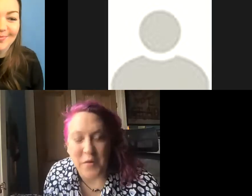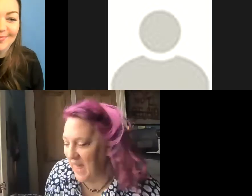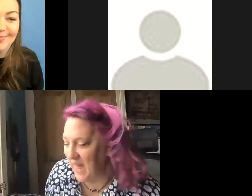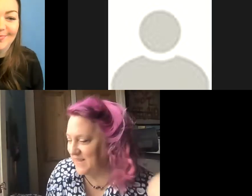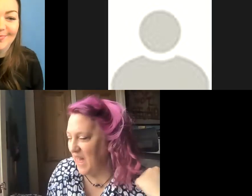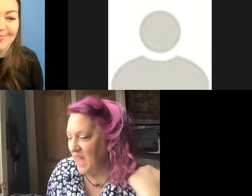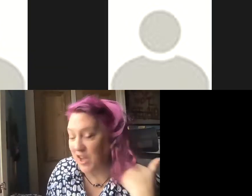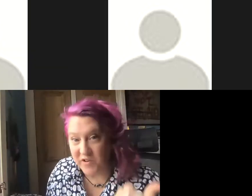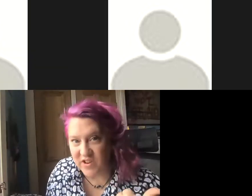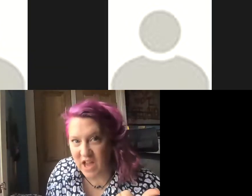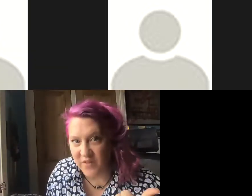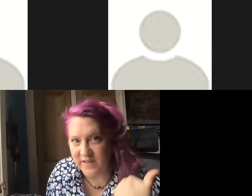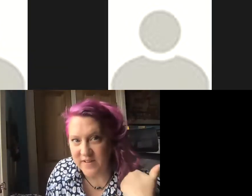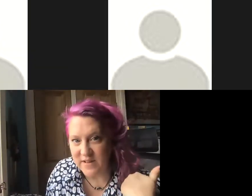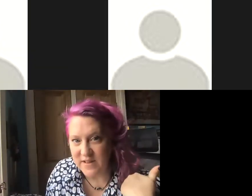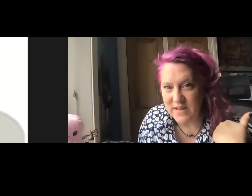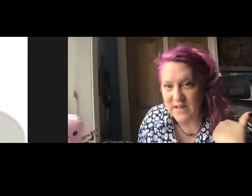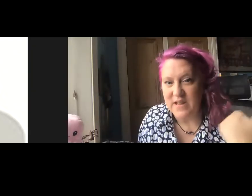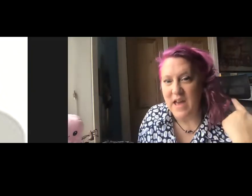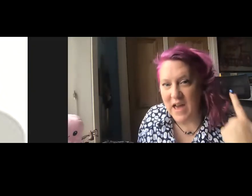So that's commissioning covered.